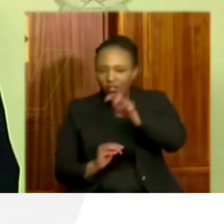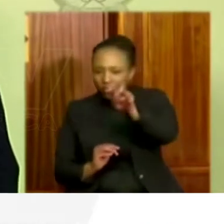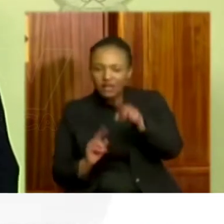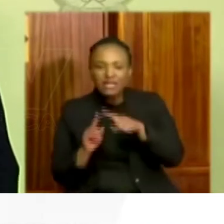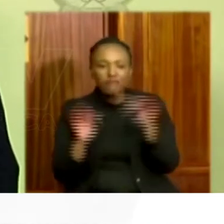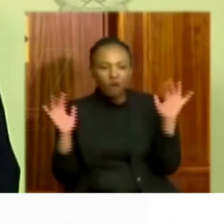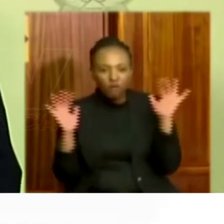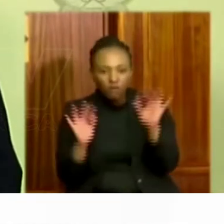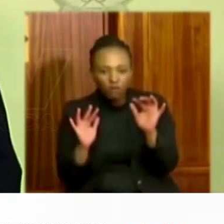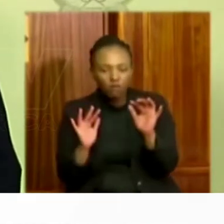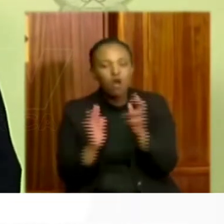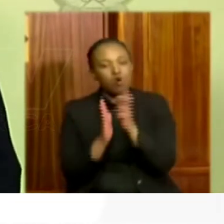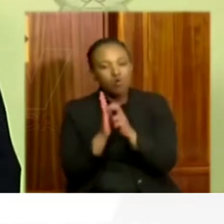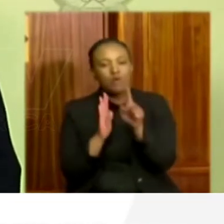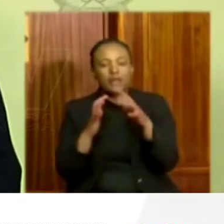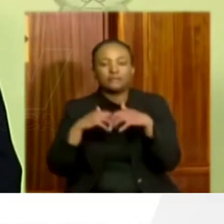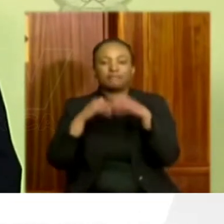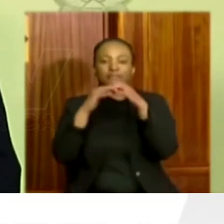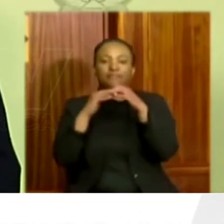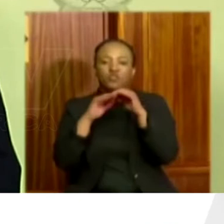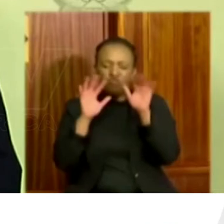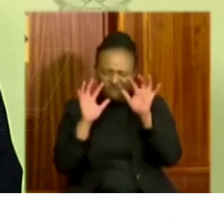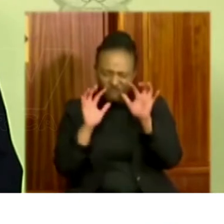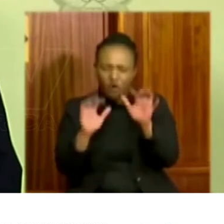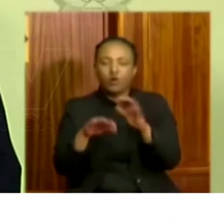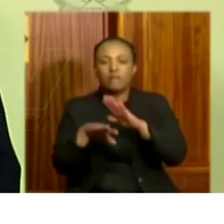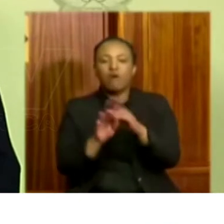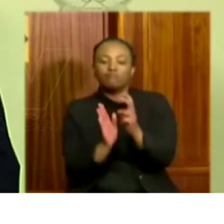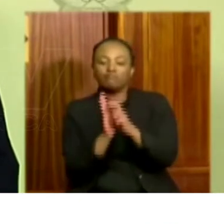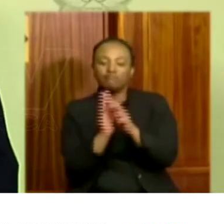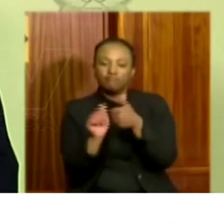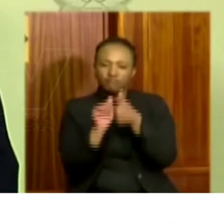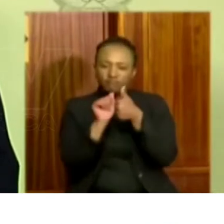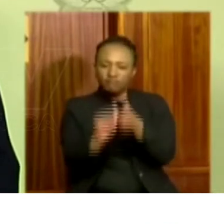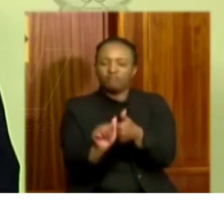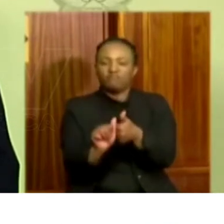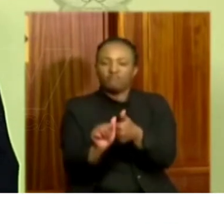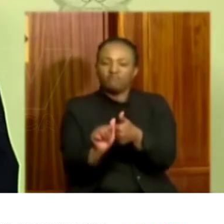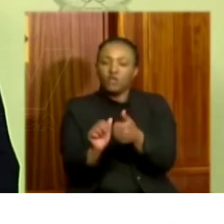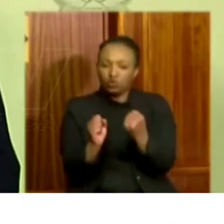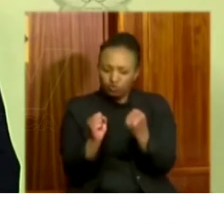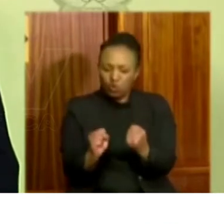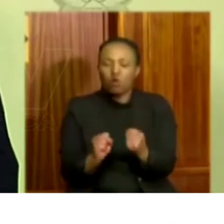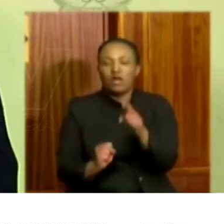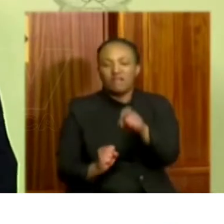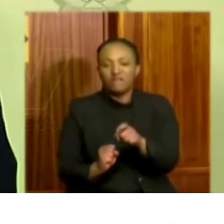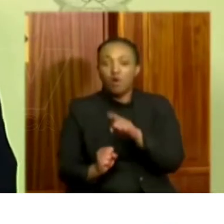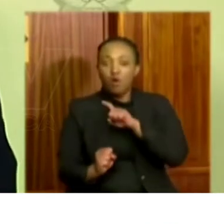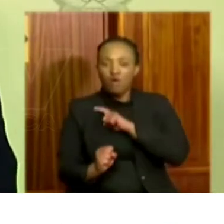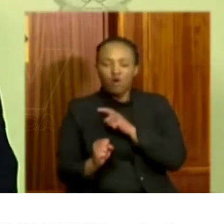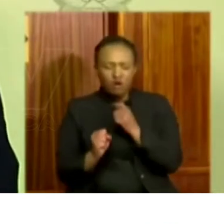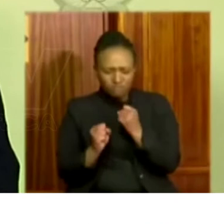gatherings. We need to enforce compliance more rigorously, and we need to take firmer